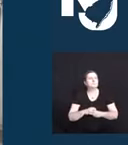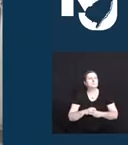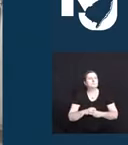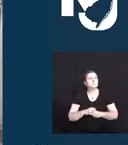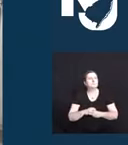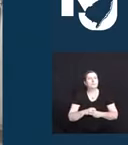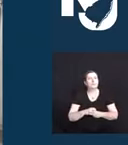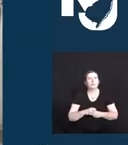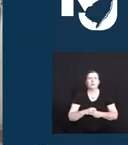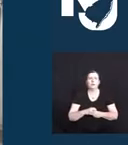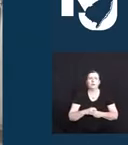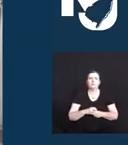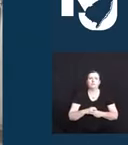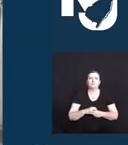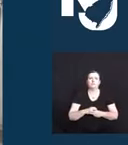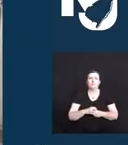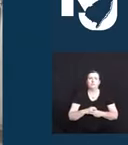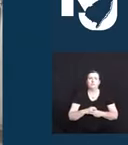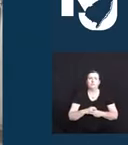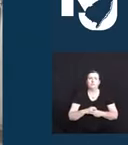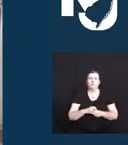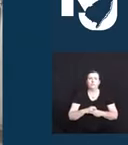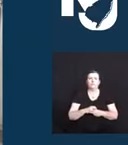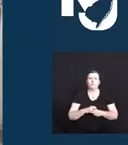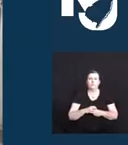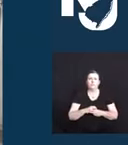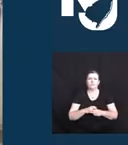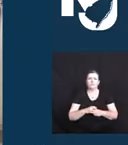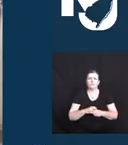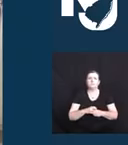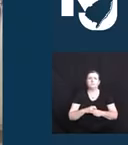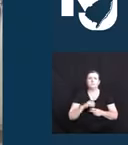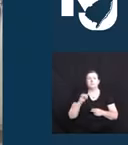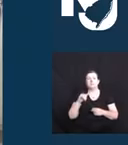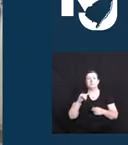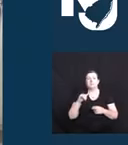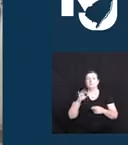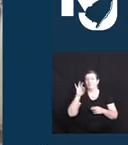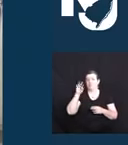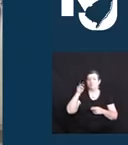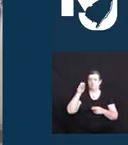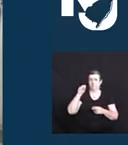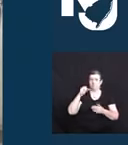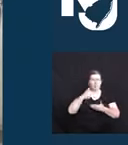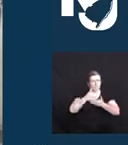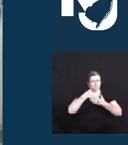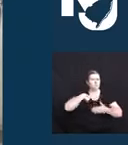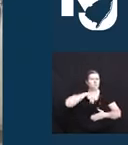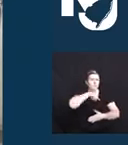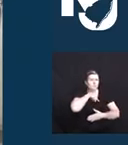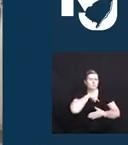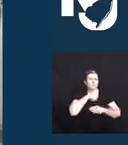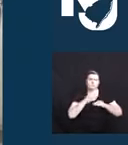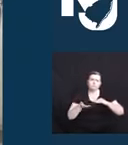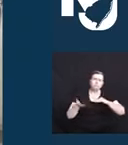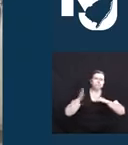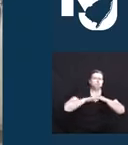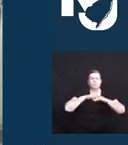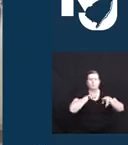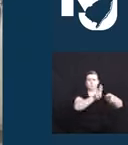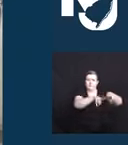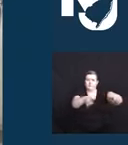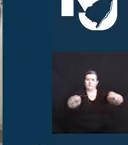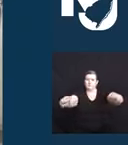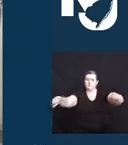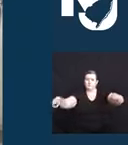from acute care hospitals. These sites helped increase capacity in our hospitals as they were dealing with a surge